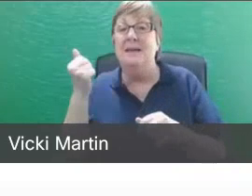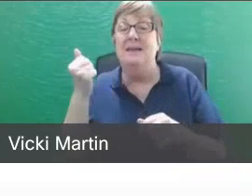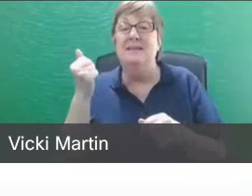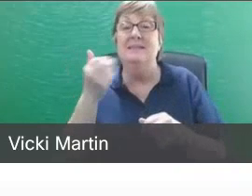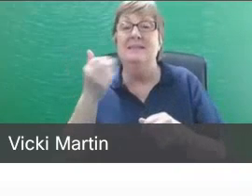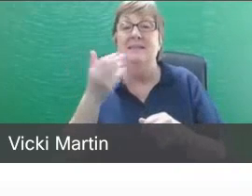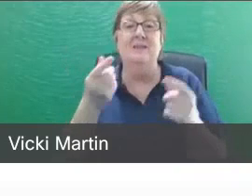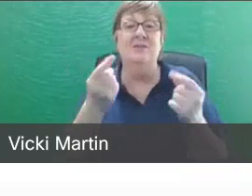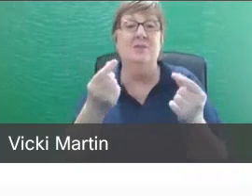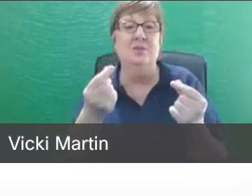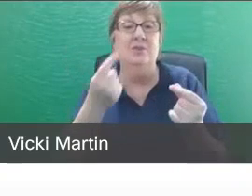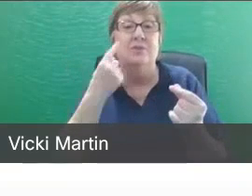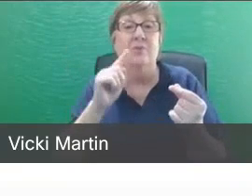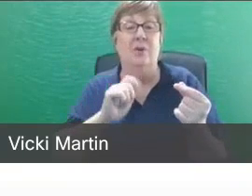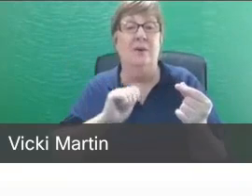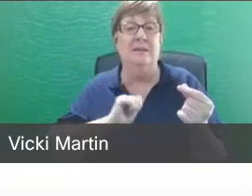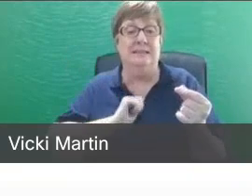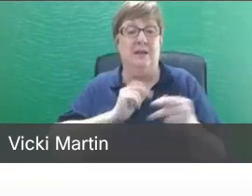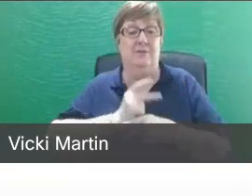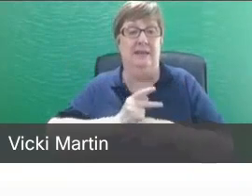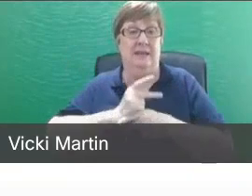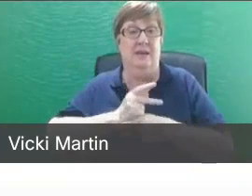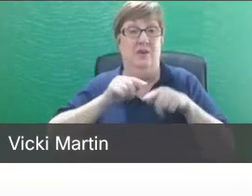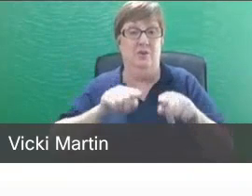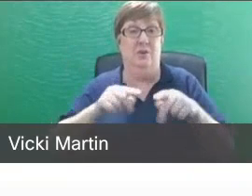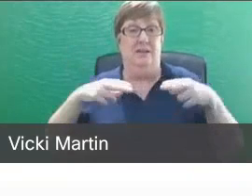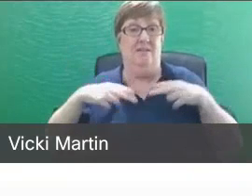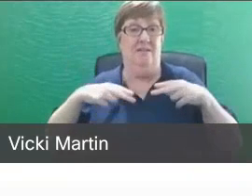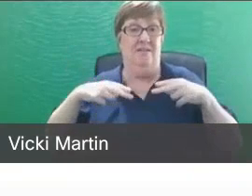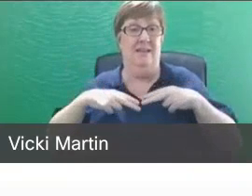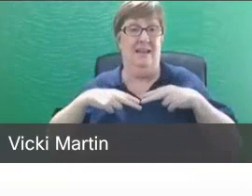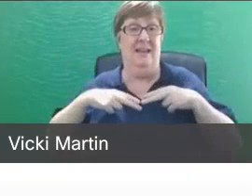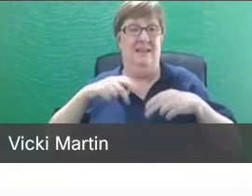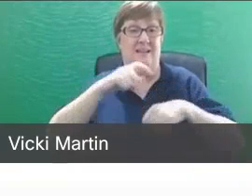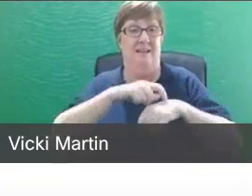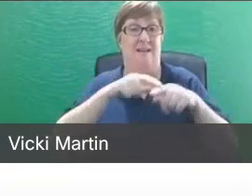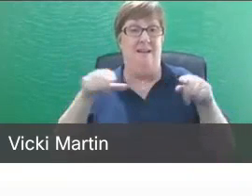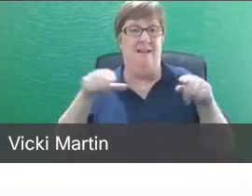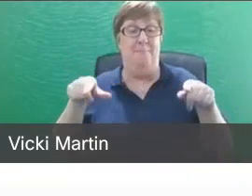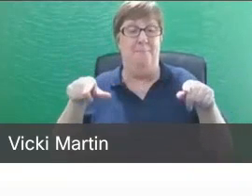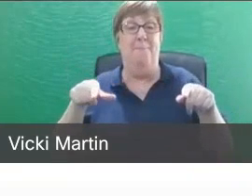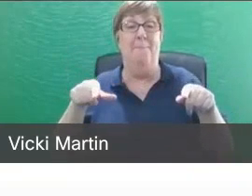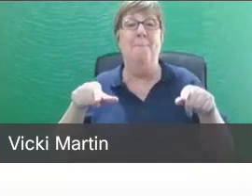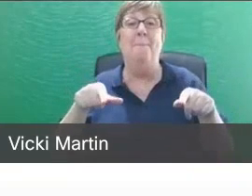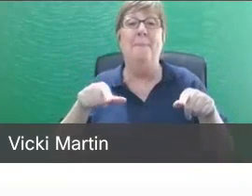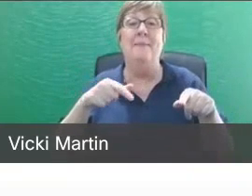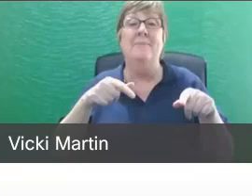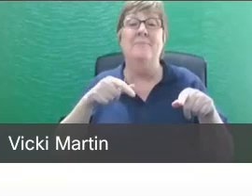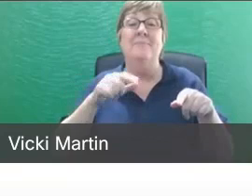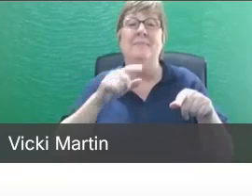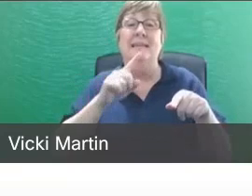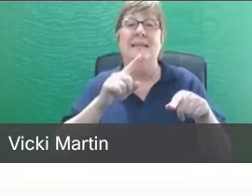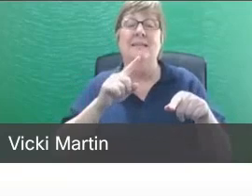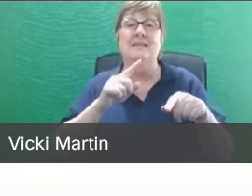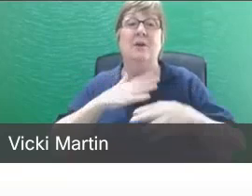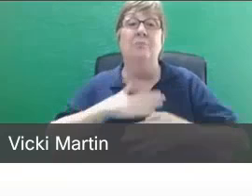for practicing self-care during the holiday season or just period. I always suggest students to take deep